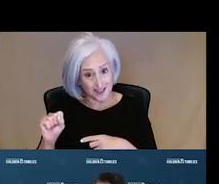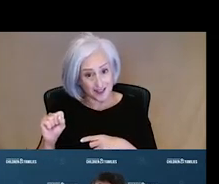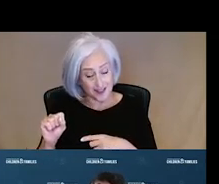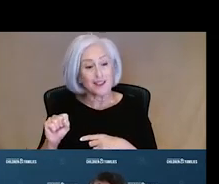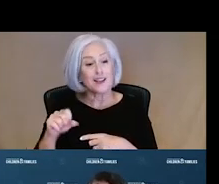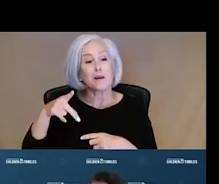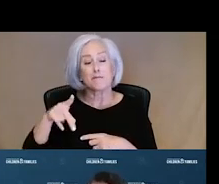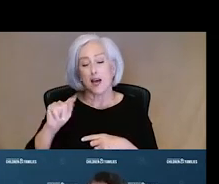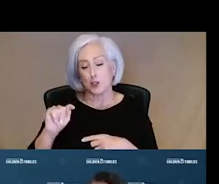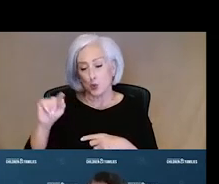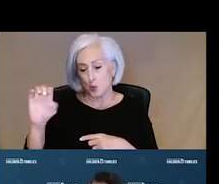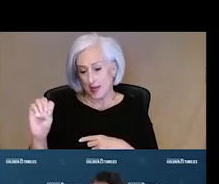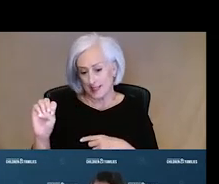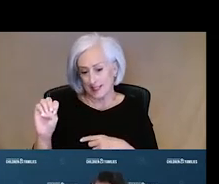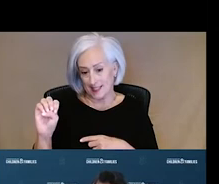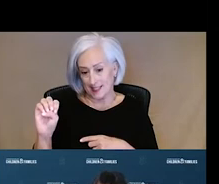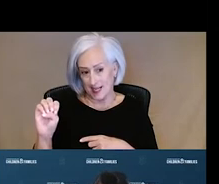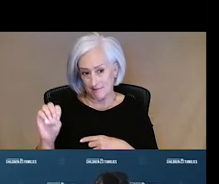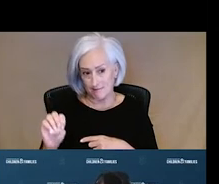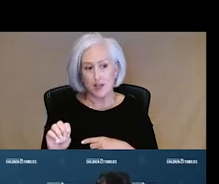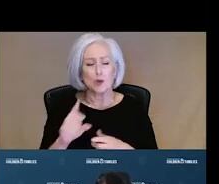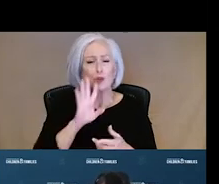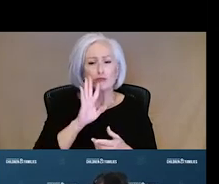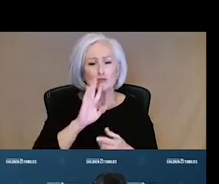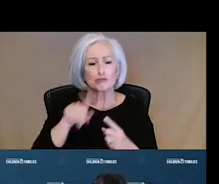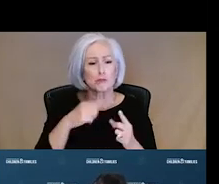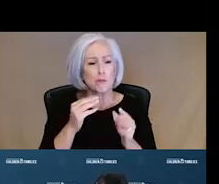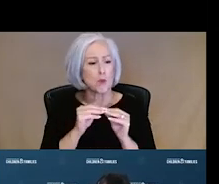And we'll talk a little bit more about prior approval in a few minutes.